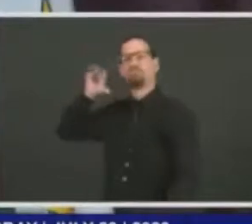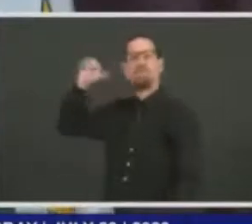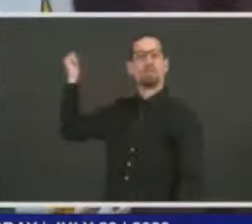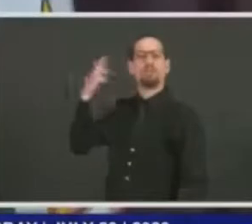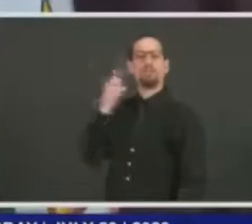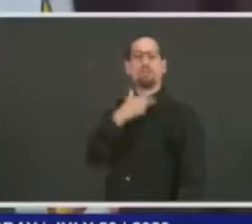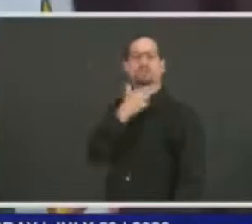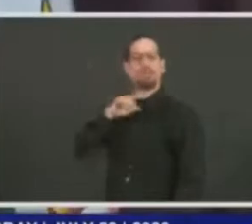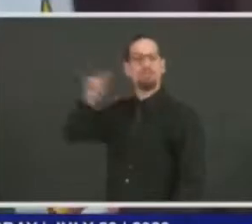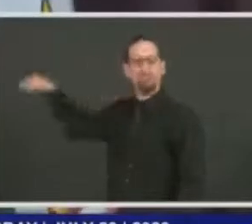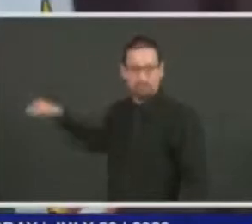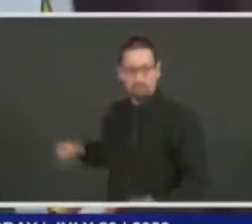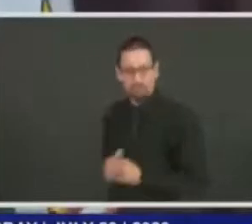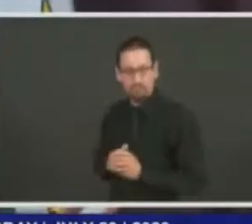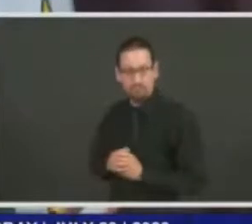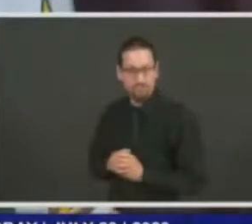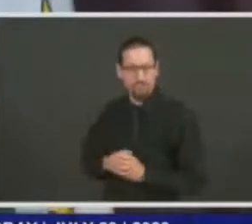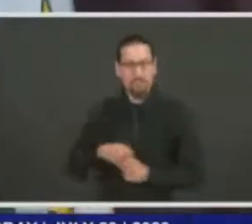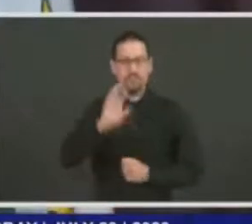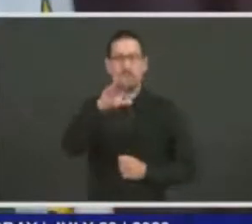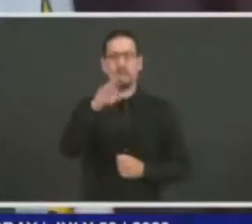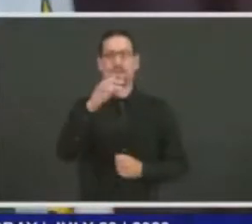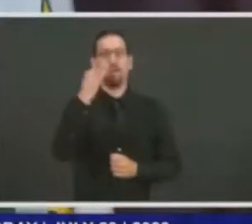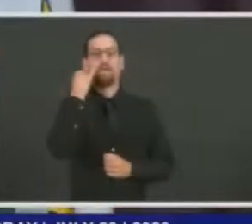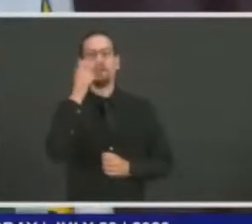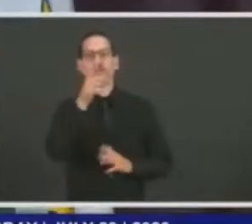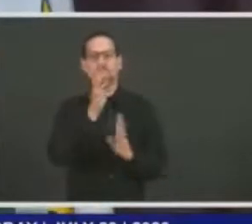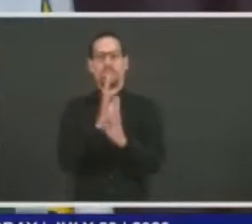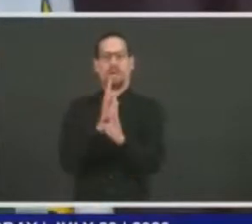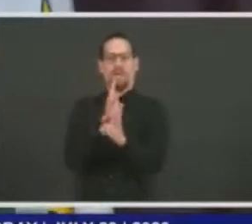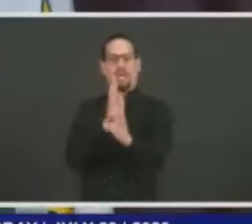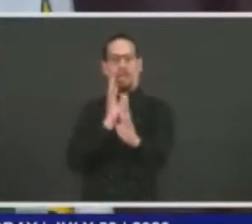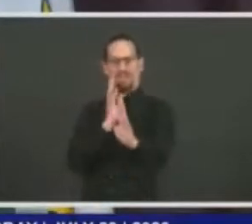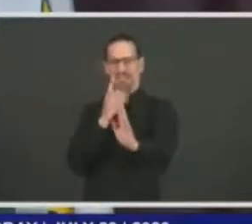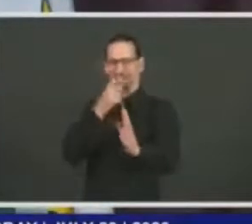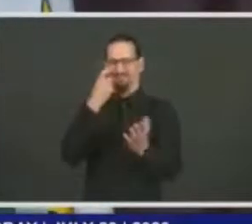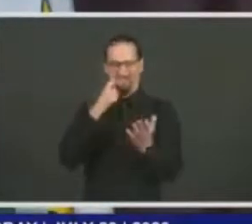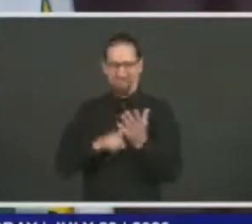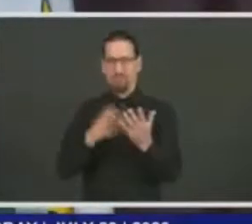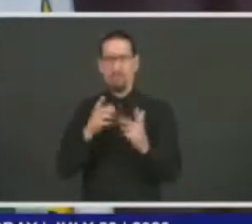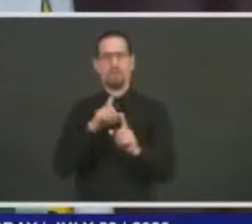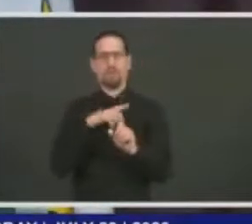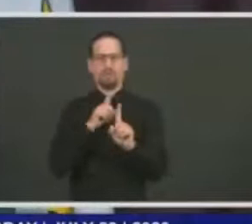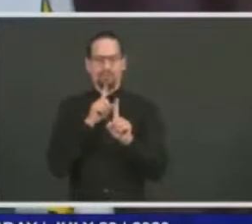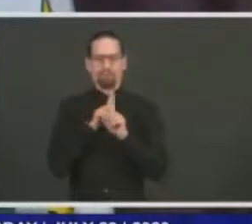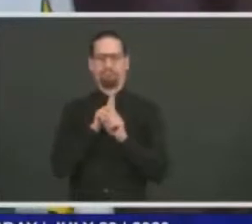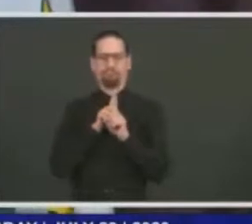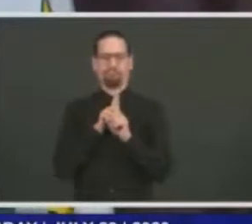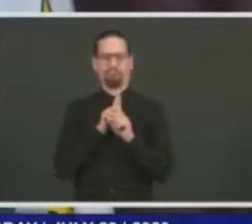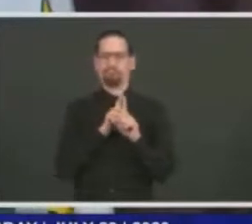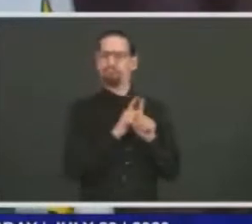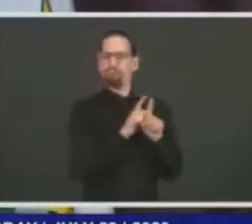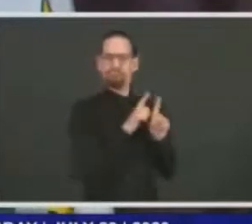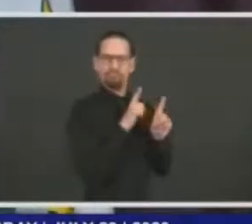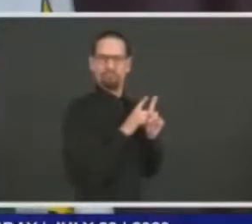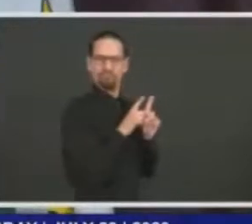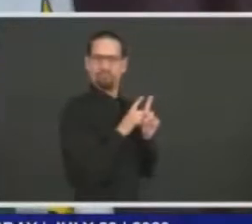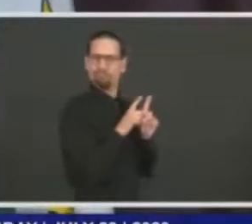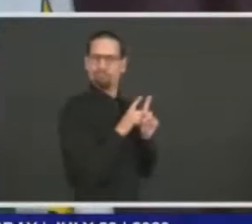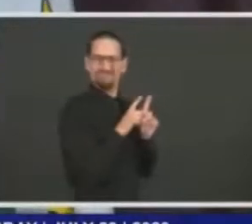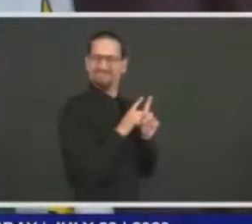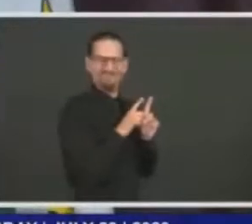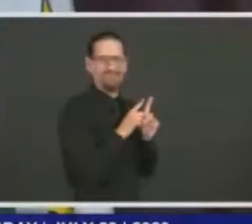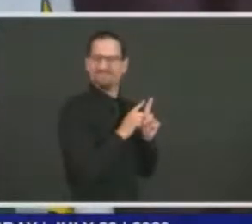sick. It's not where you should be. So I just want to take a second to remind everybody the phase 3 guidelines